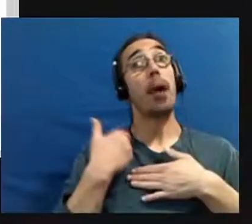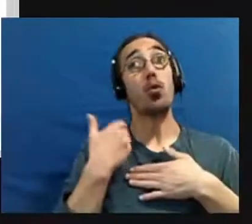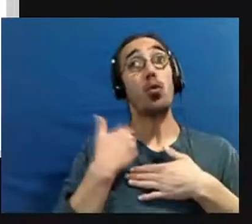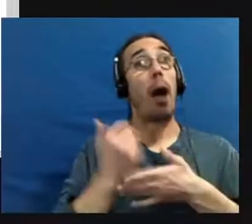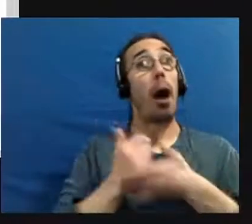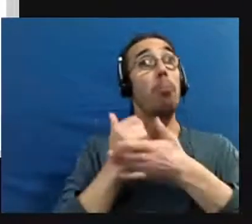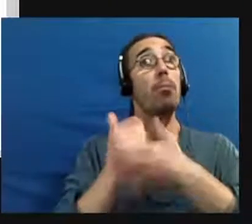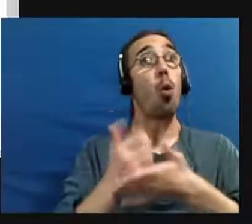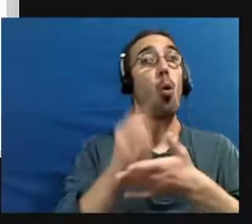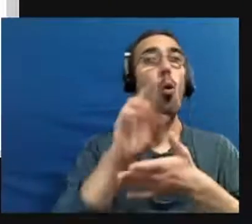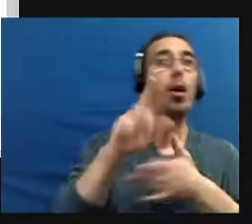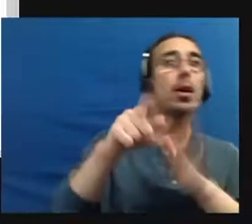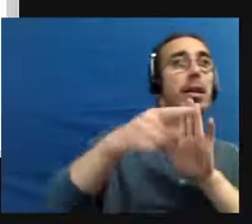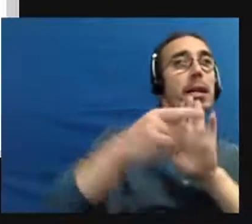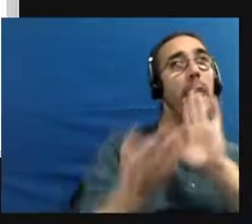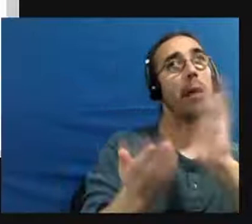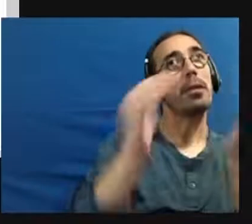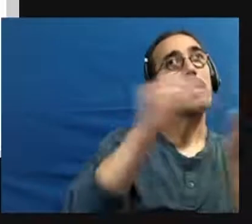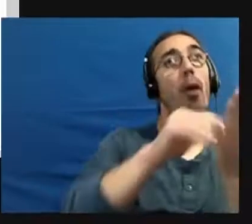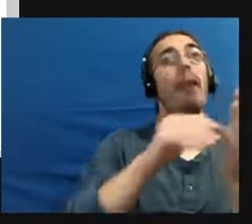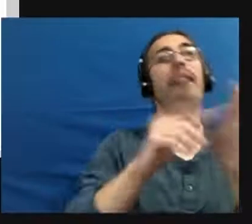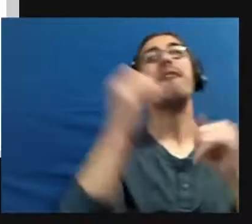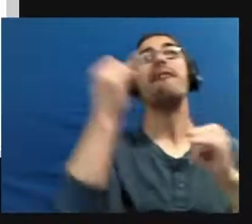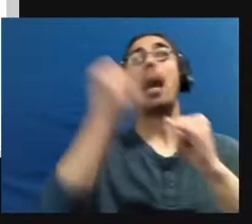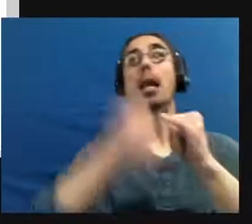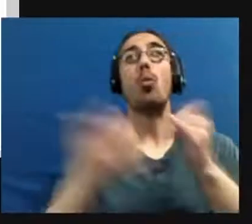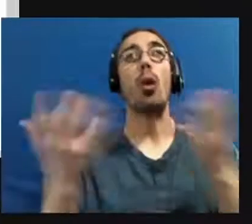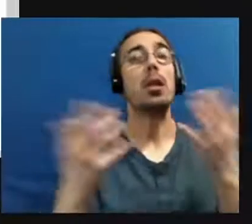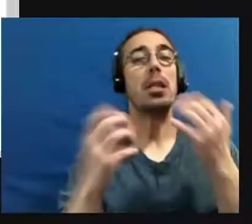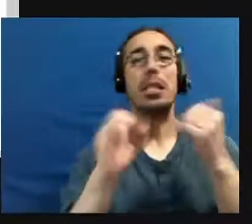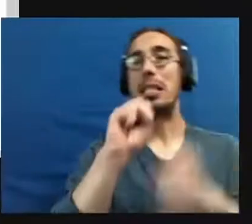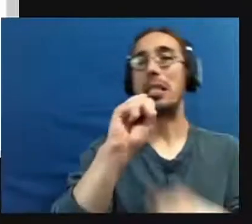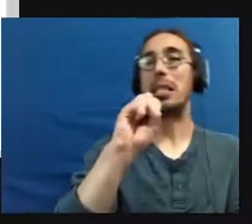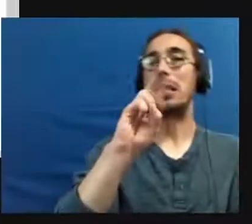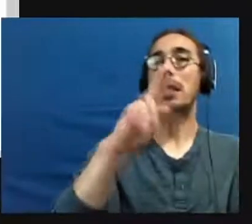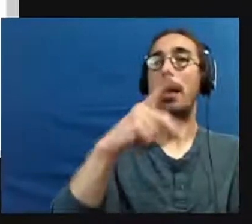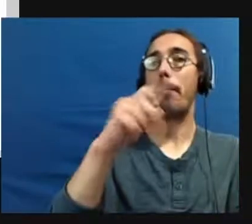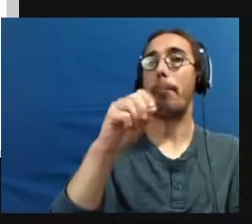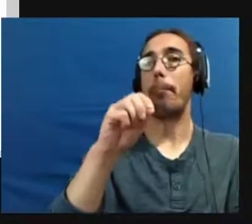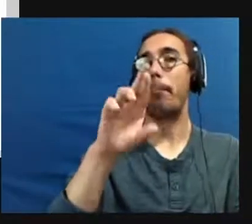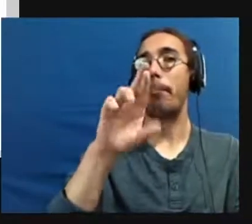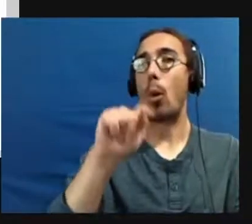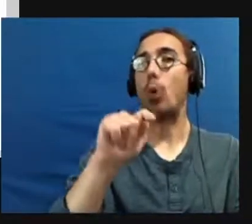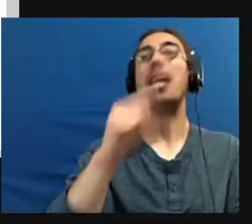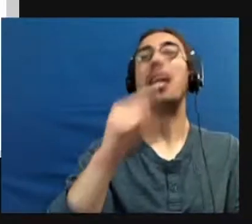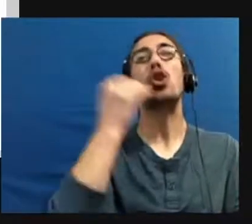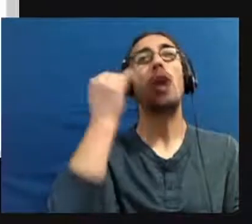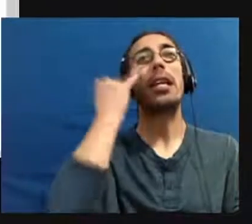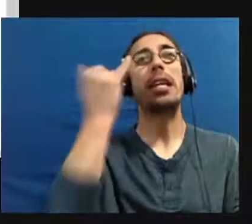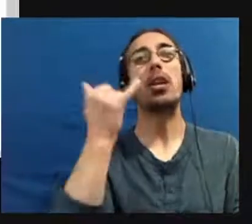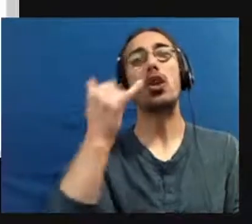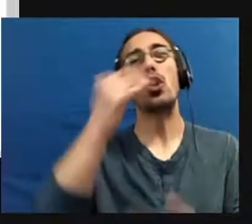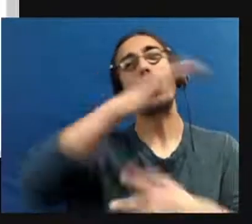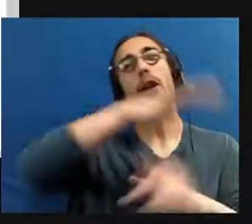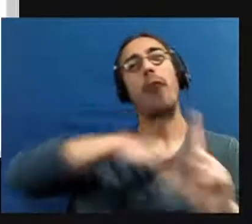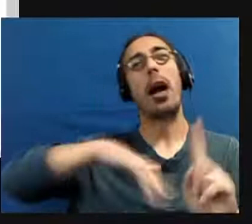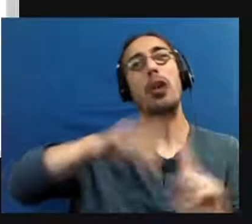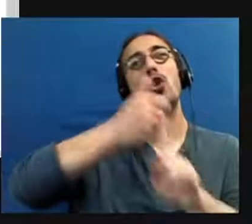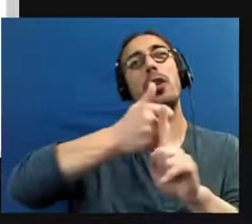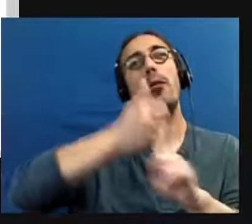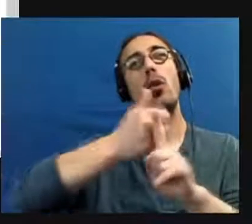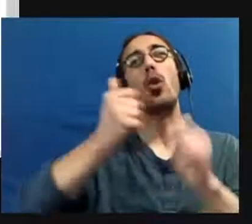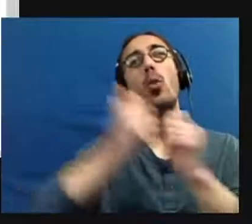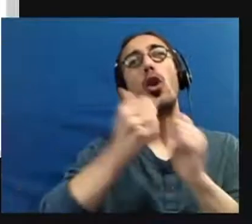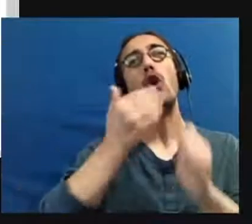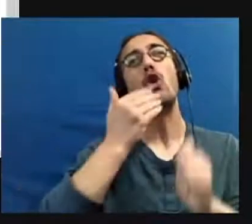finally, support. So it's not enough. It's a good first step to surround yourself with different voices, but you need to use